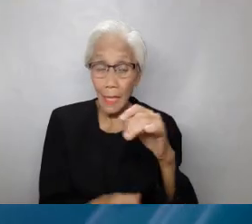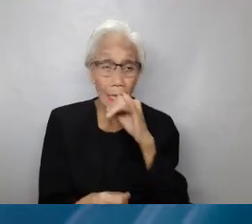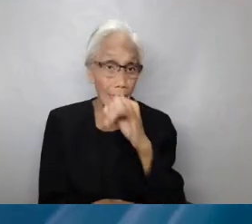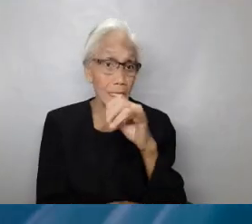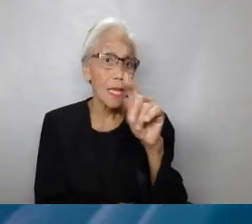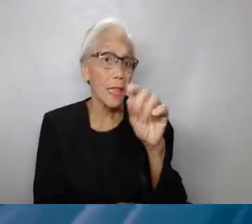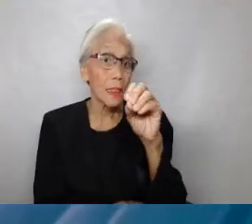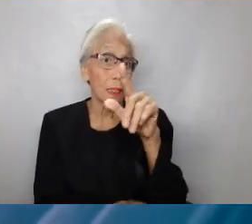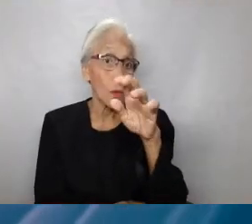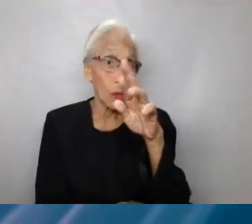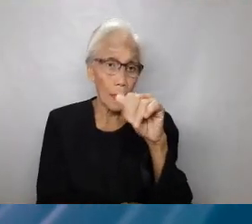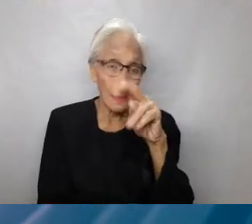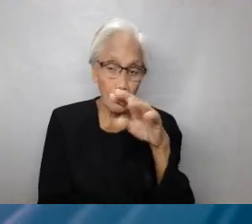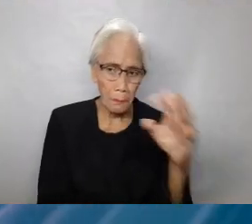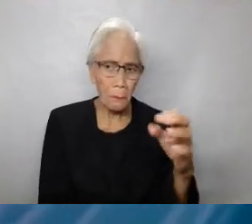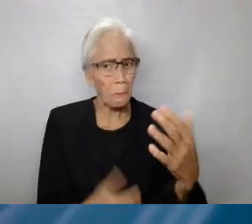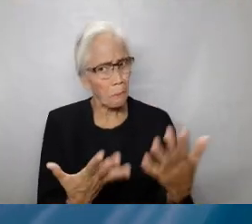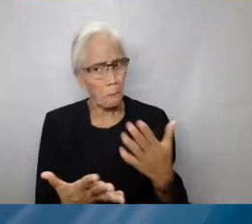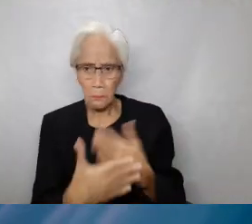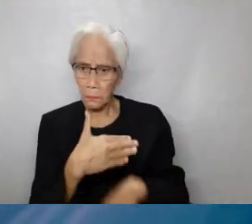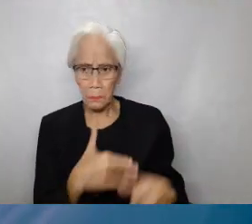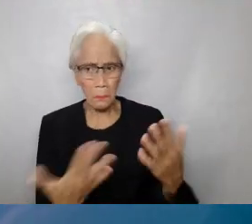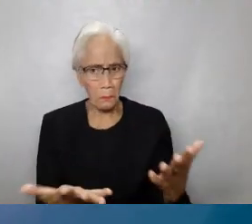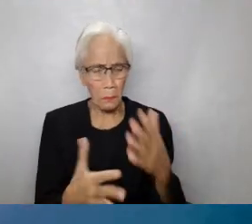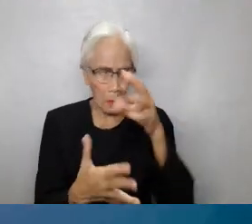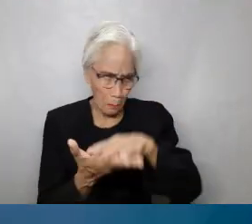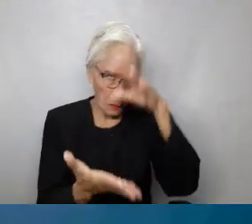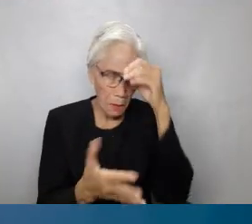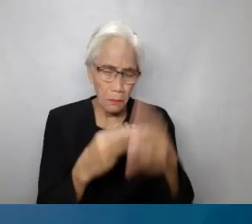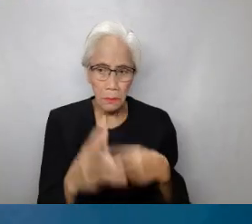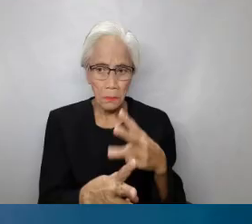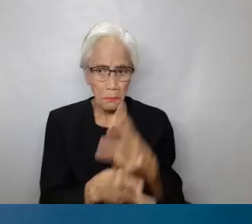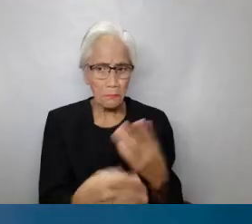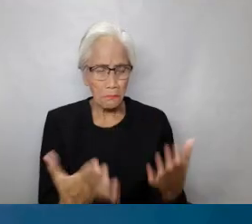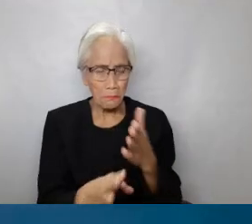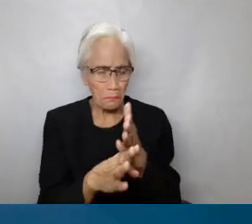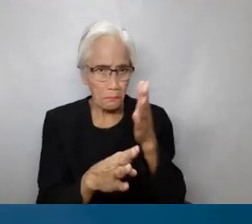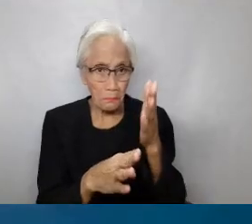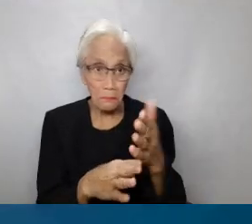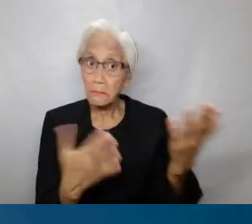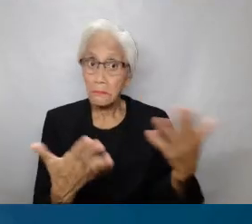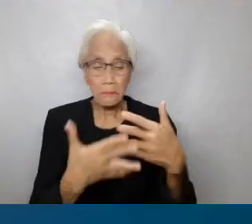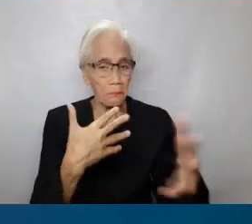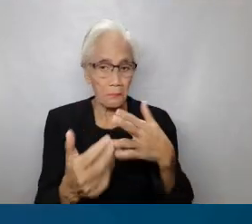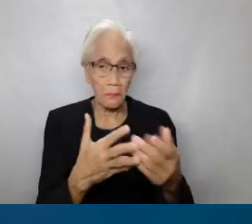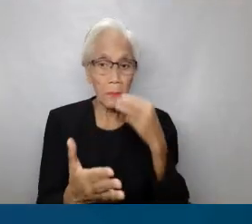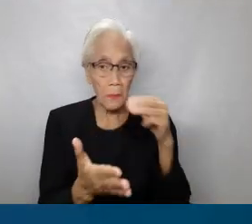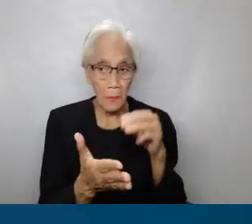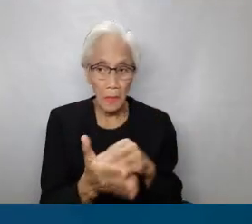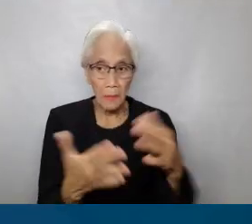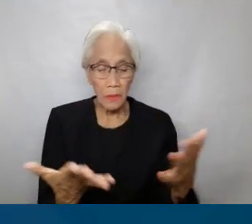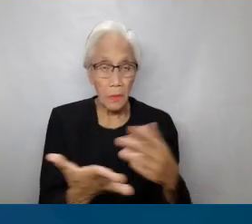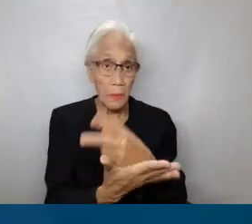ng Christian tact ay tolerance. Dear parents, much of what we learn in this world comes directly from